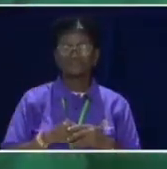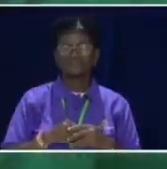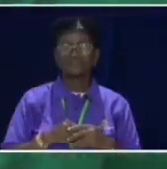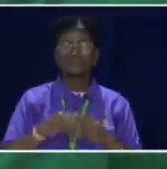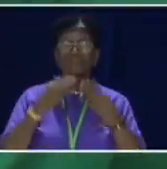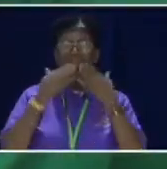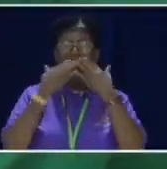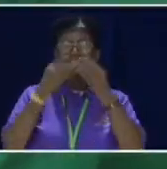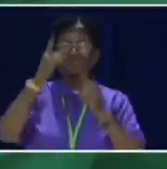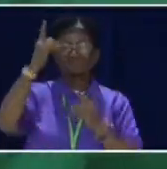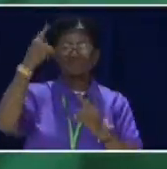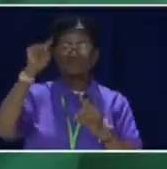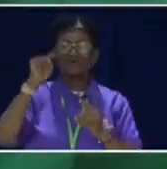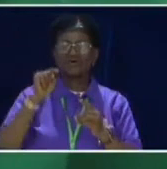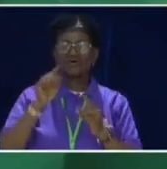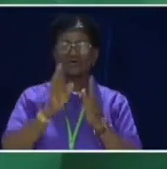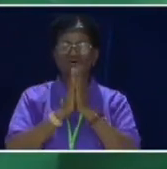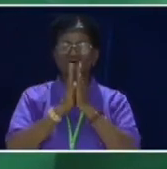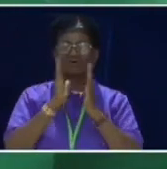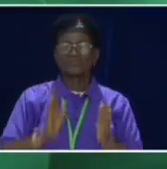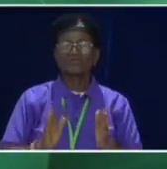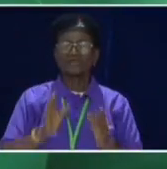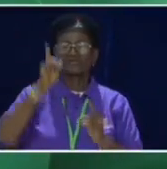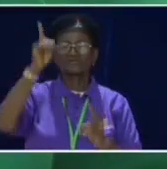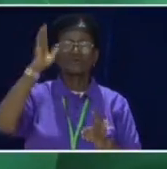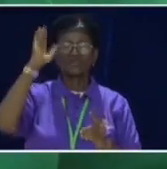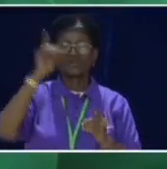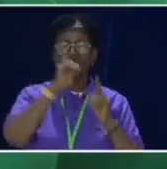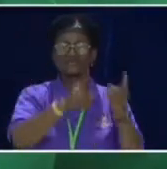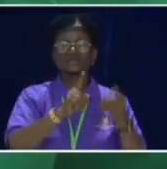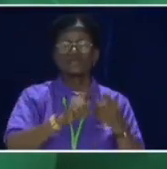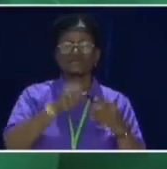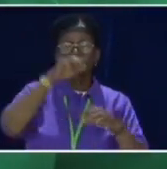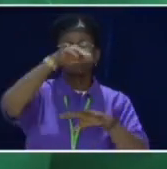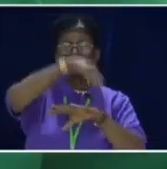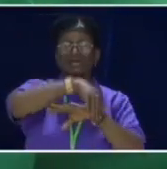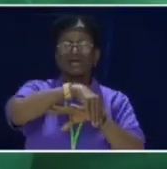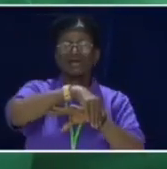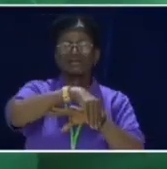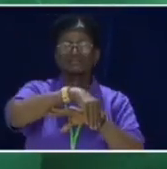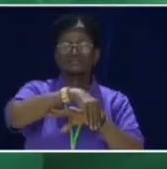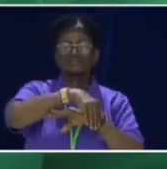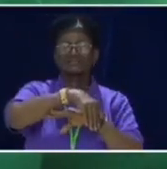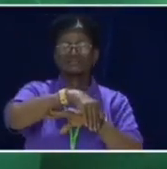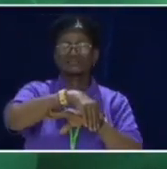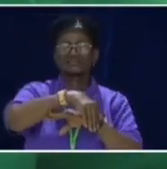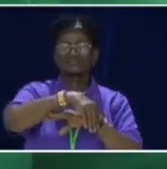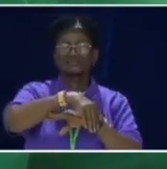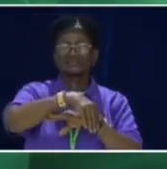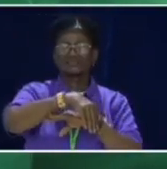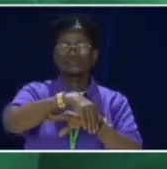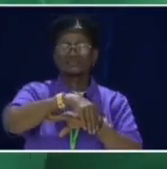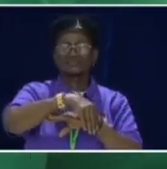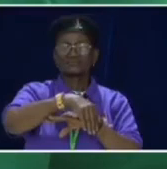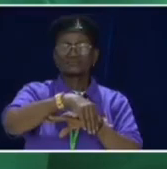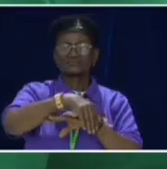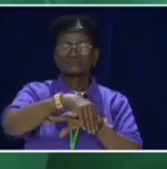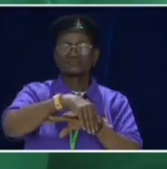Thank you for prayers you will answer tonight. I do pray fun awon adura ti e o tun dahun lale yi.